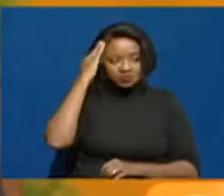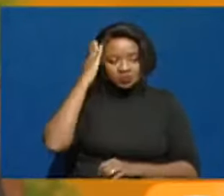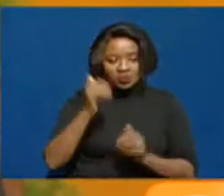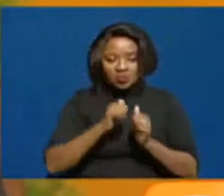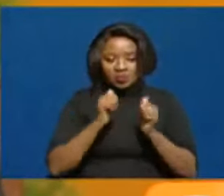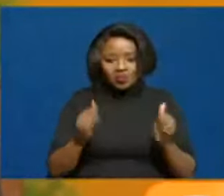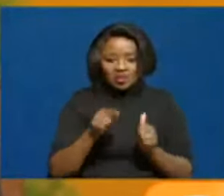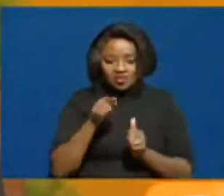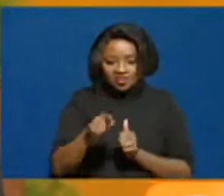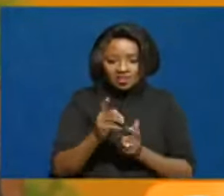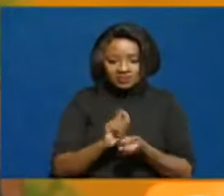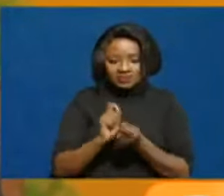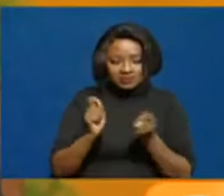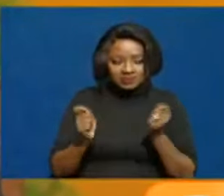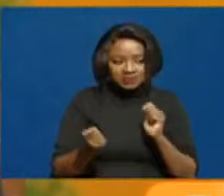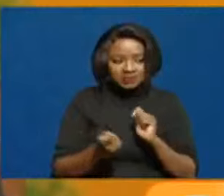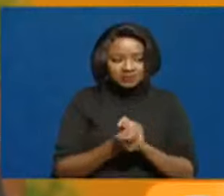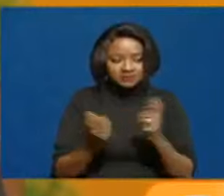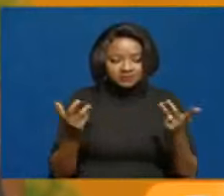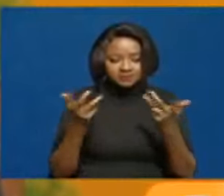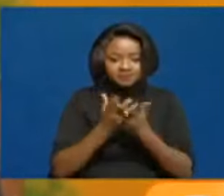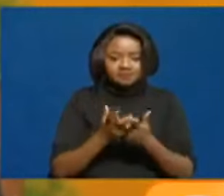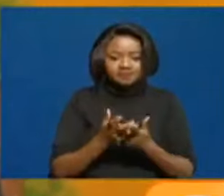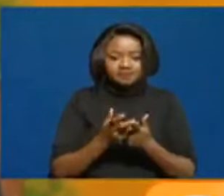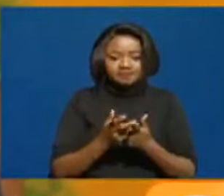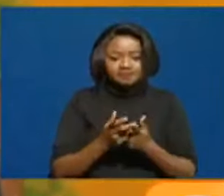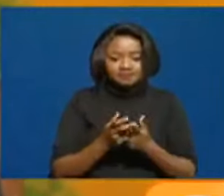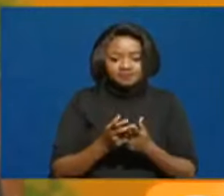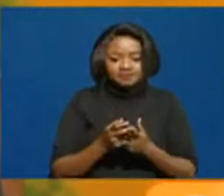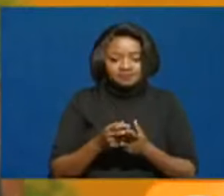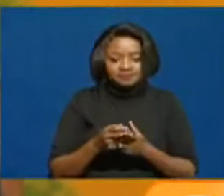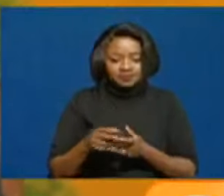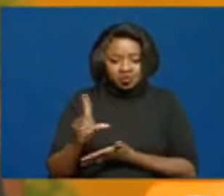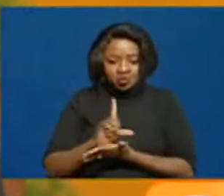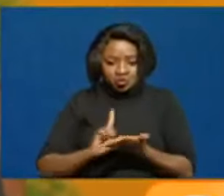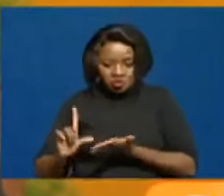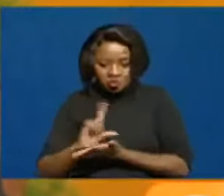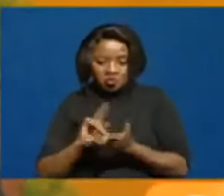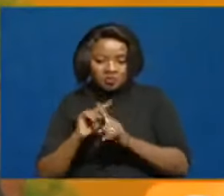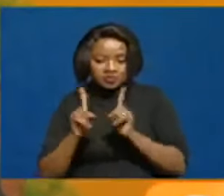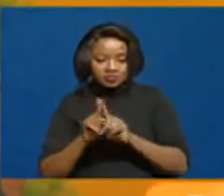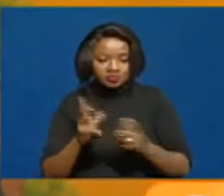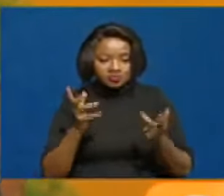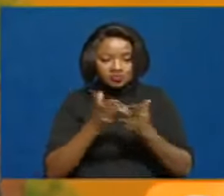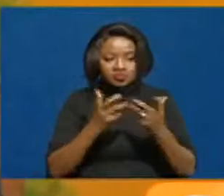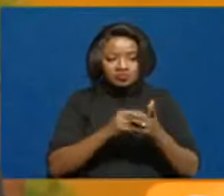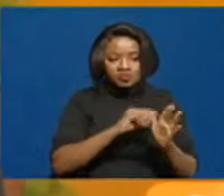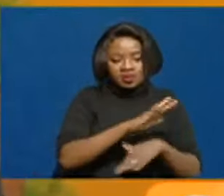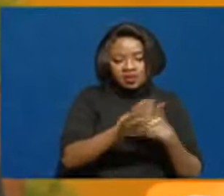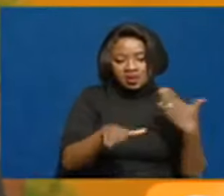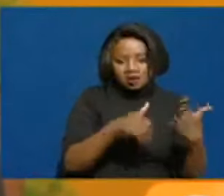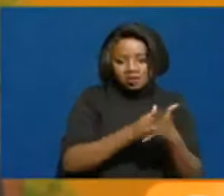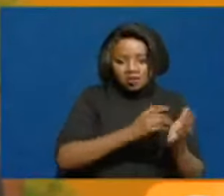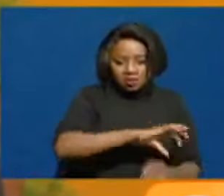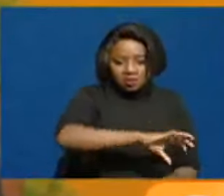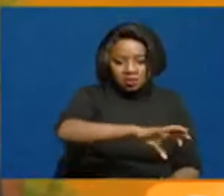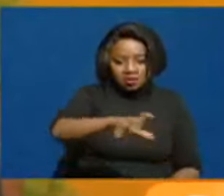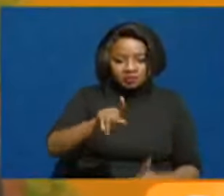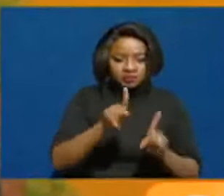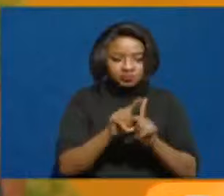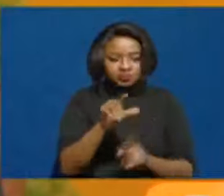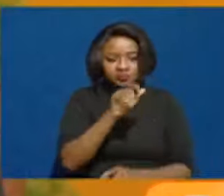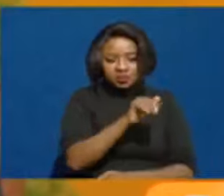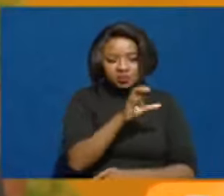to be domesticated, not just here in Uasin Gishu, but also to be domesticated in all other counties. And the Act provides that that should be